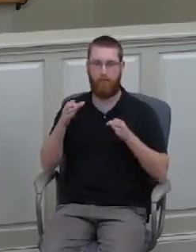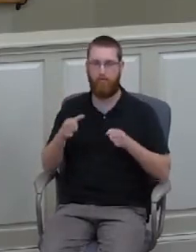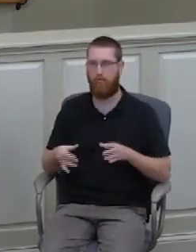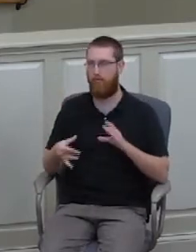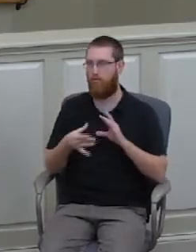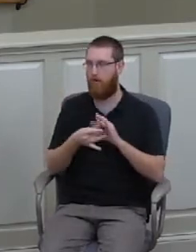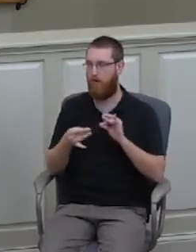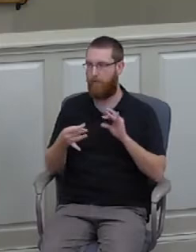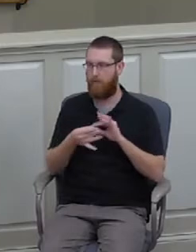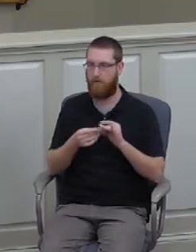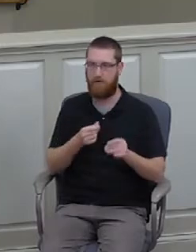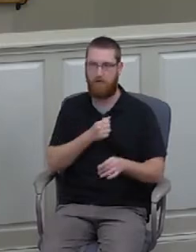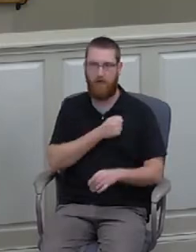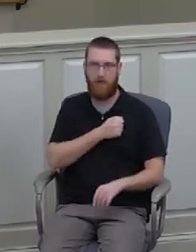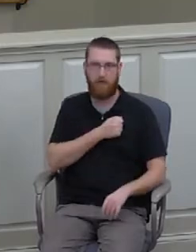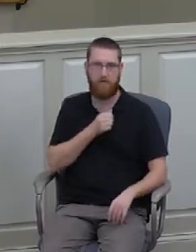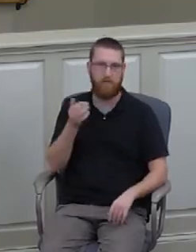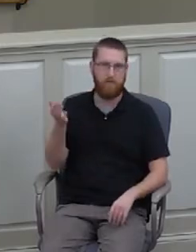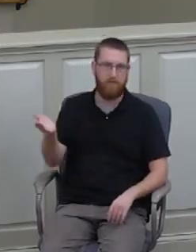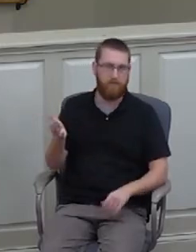Atkins?